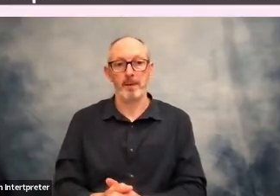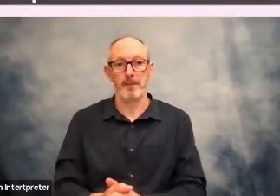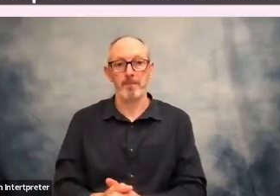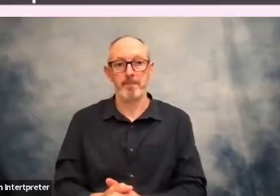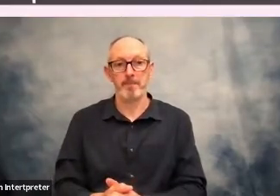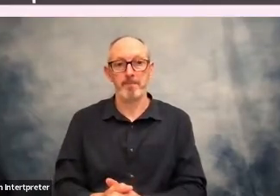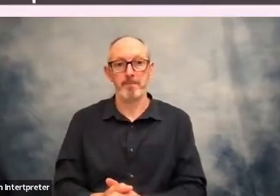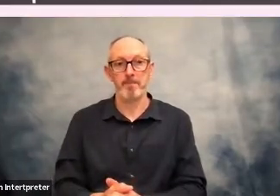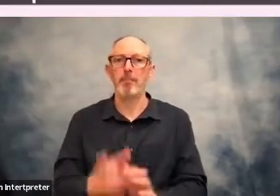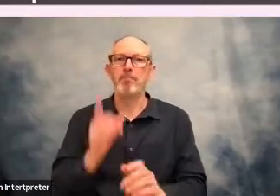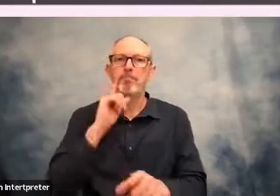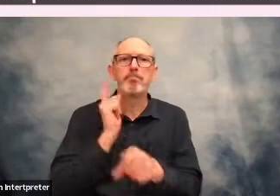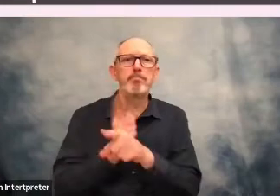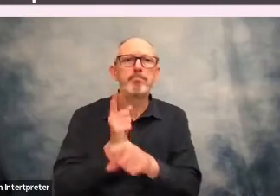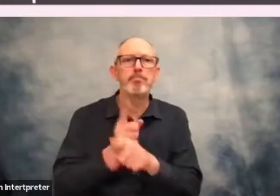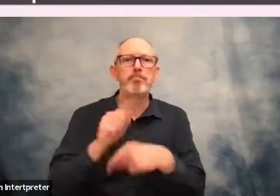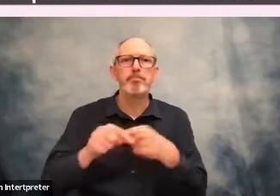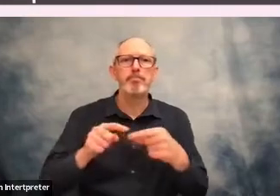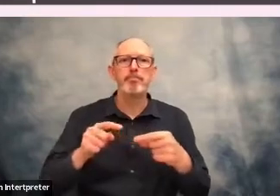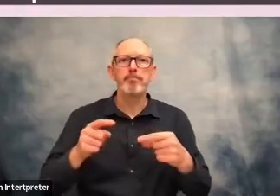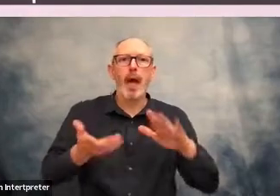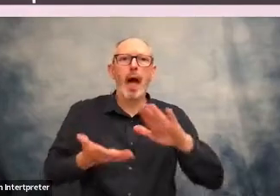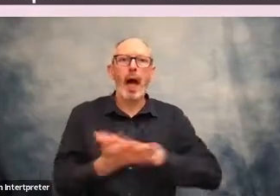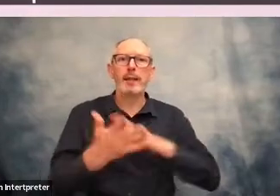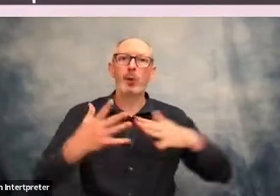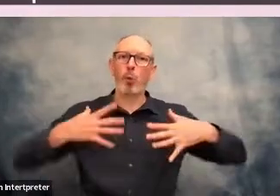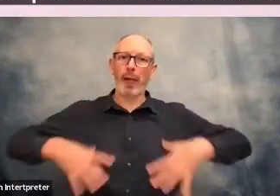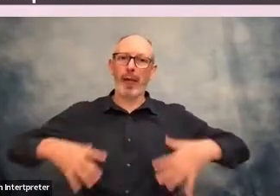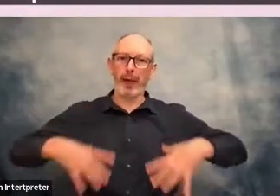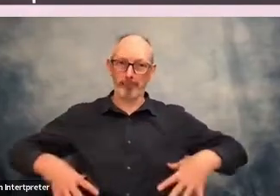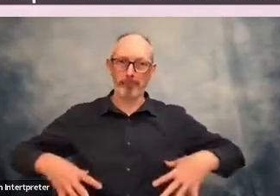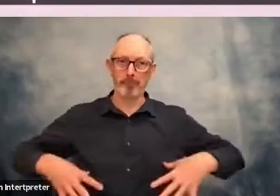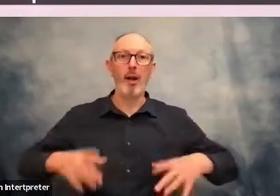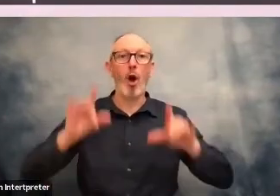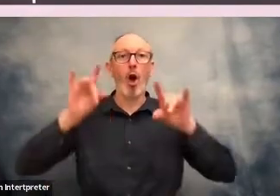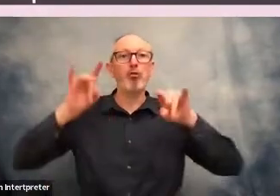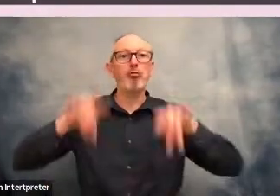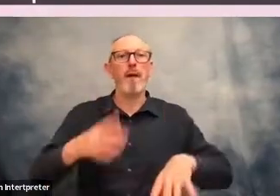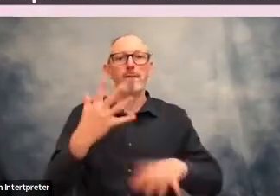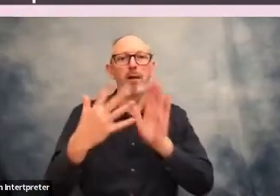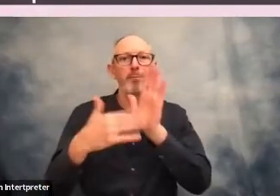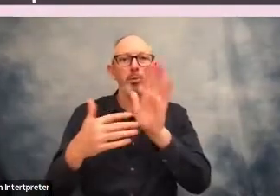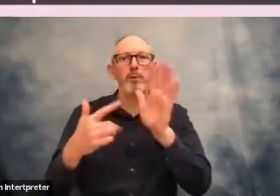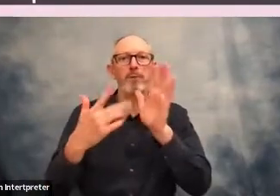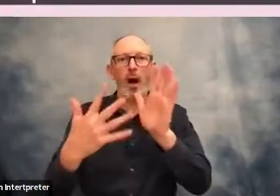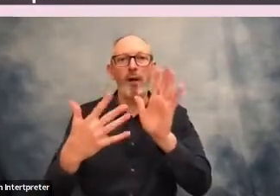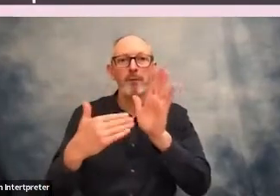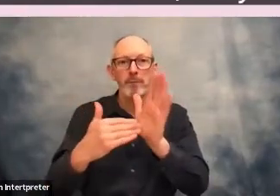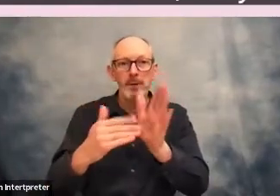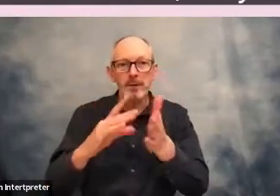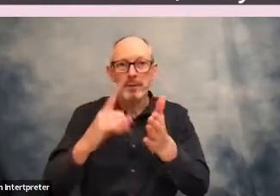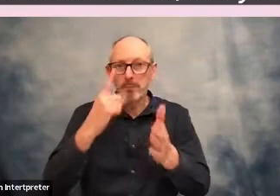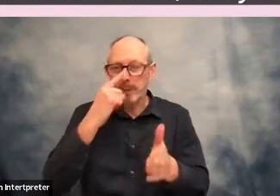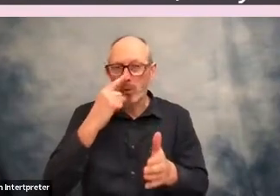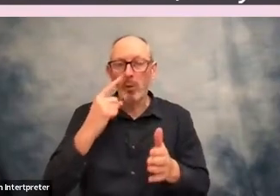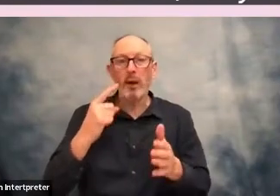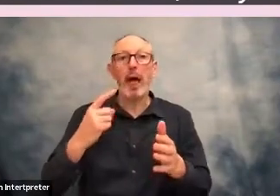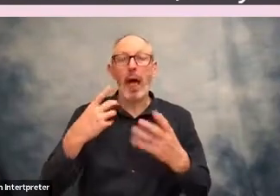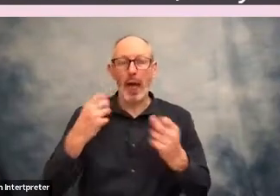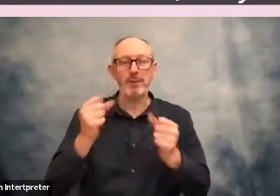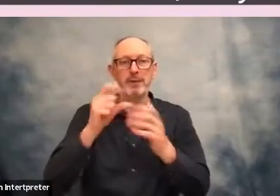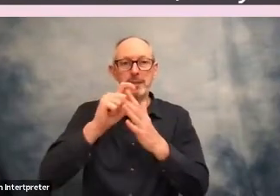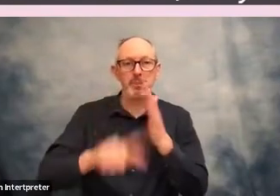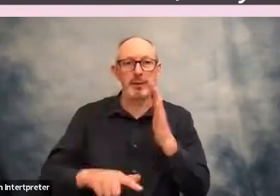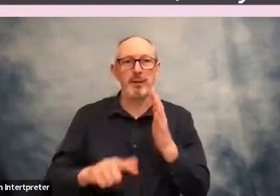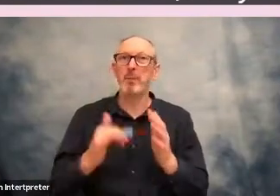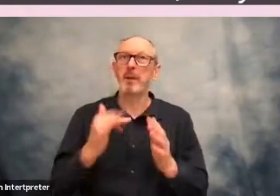Let's talk about underwear. In Australia, 5.5 million people live with disability, and that's more than 1 in 5